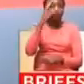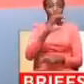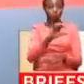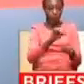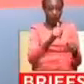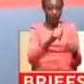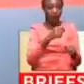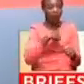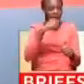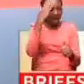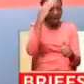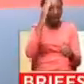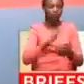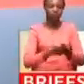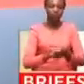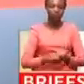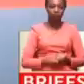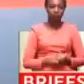know personally. I mean,